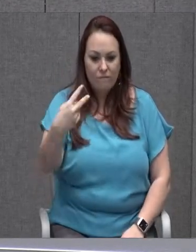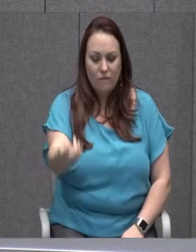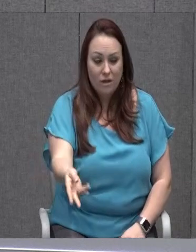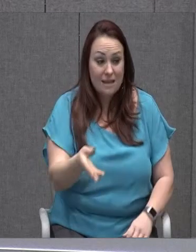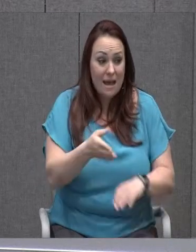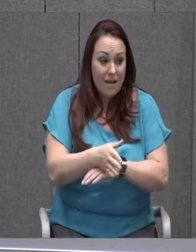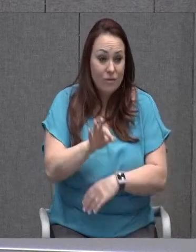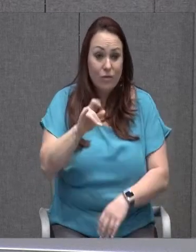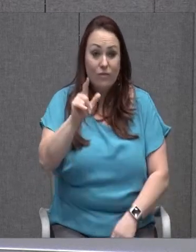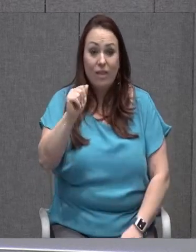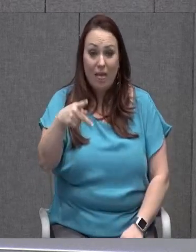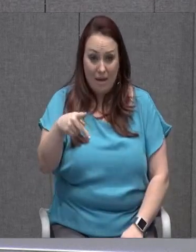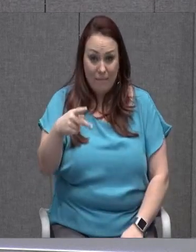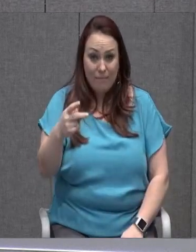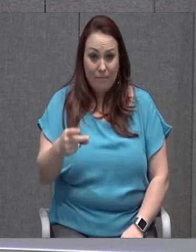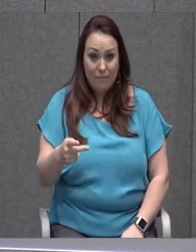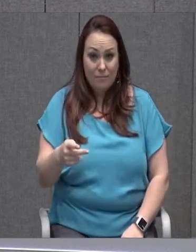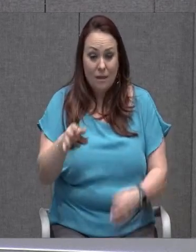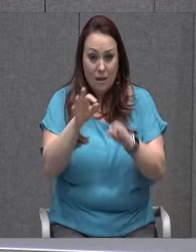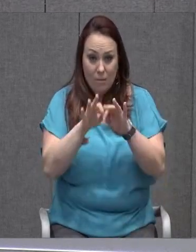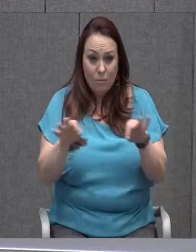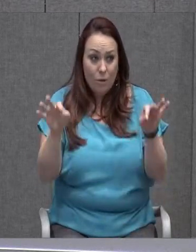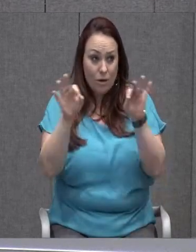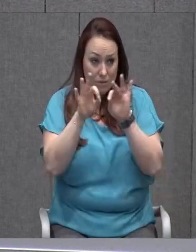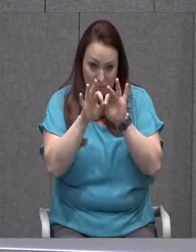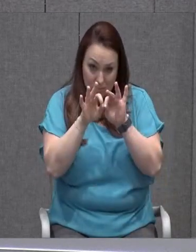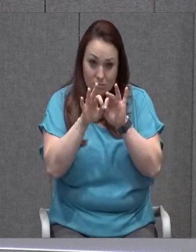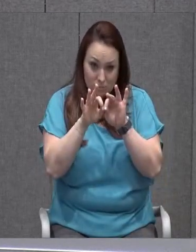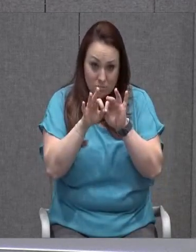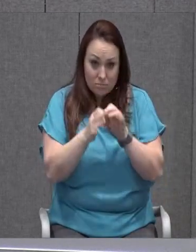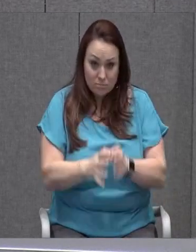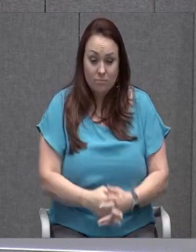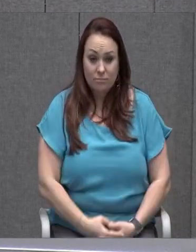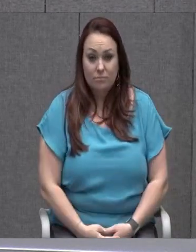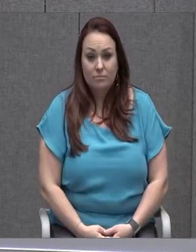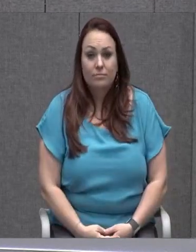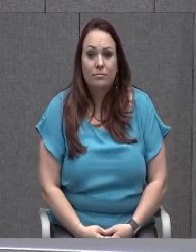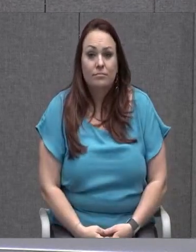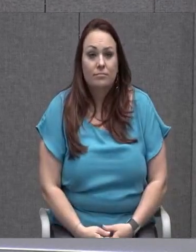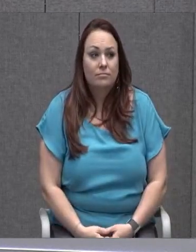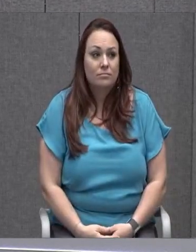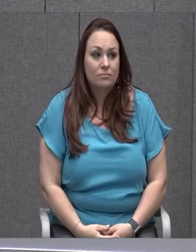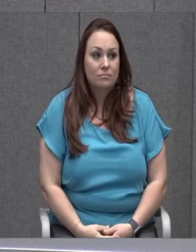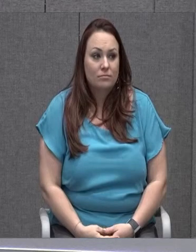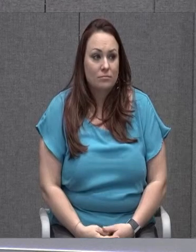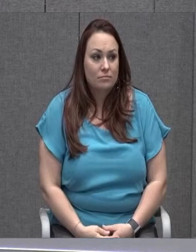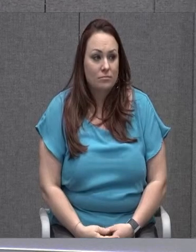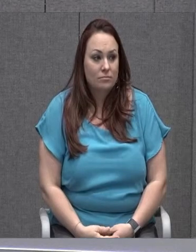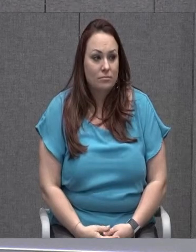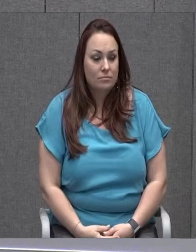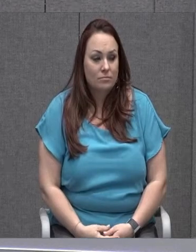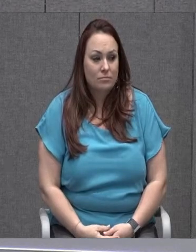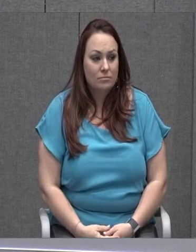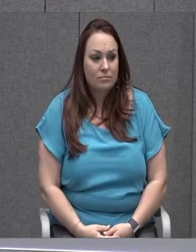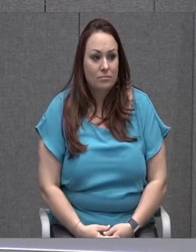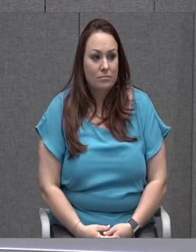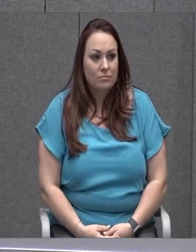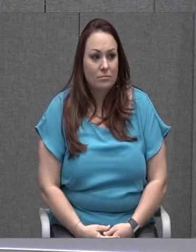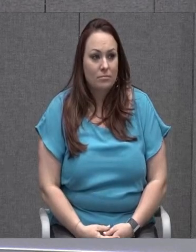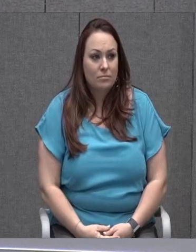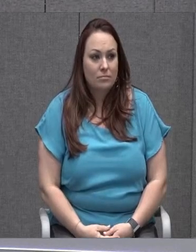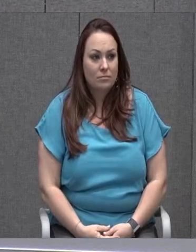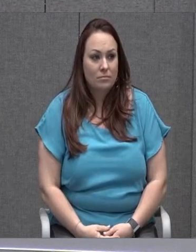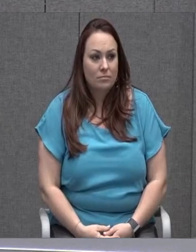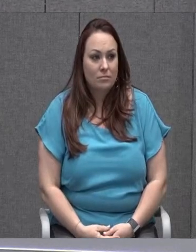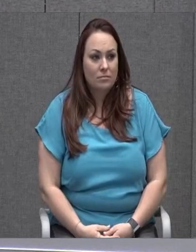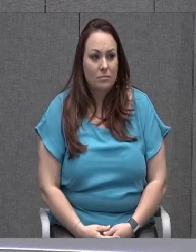it. Now, important thing, seguridad. Okay? Vamos a ser muy seguros. Si tienes cosas alrededor que se